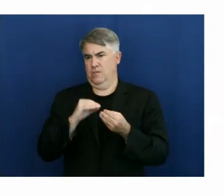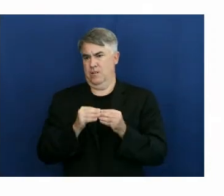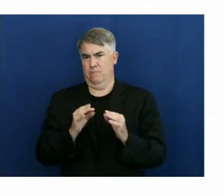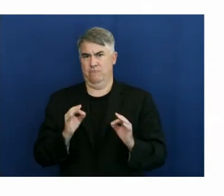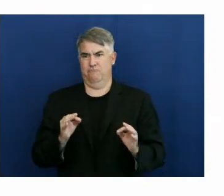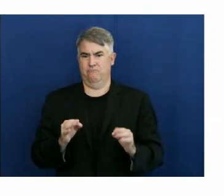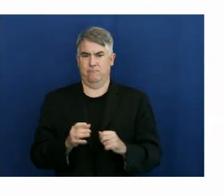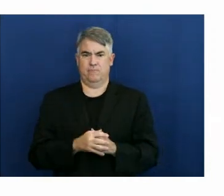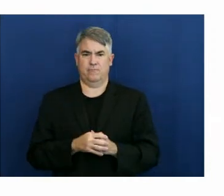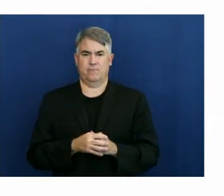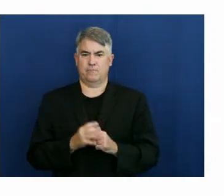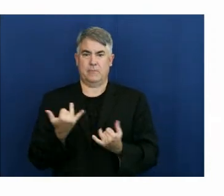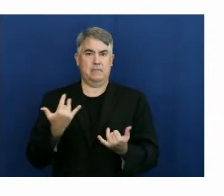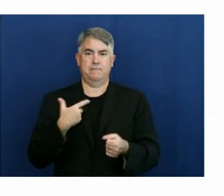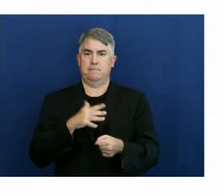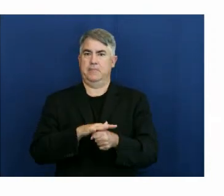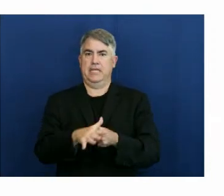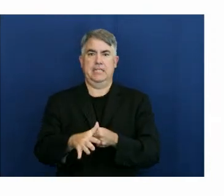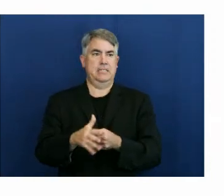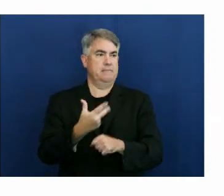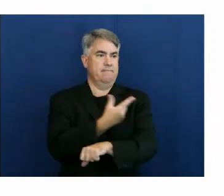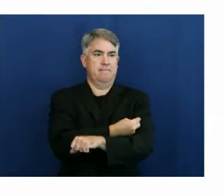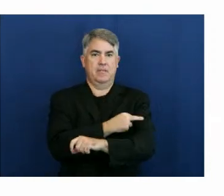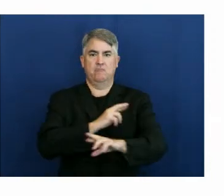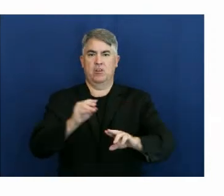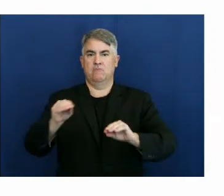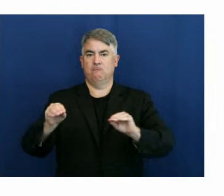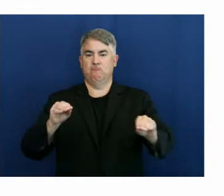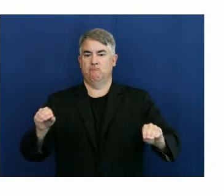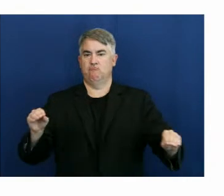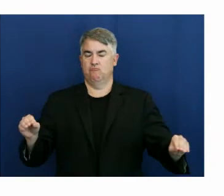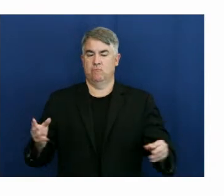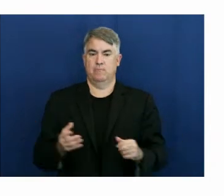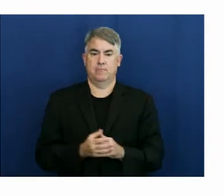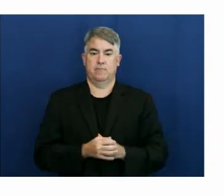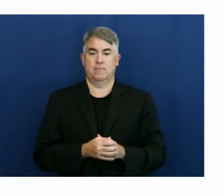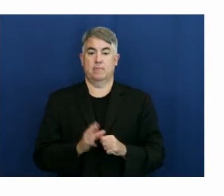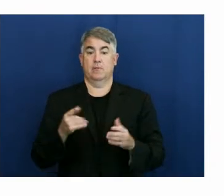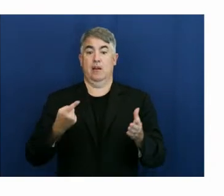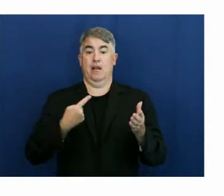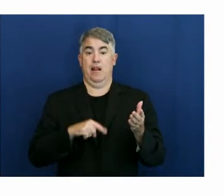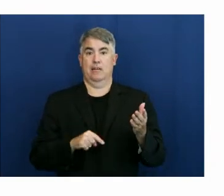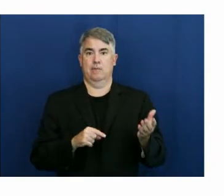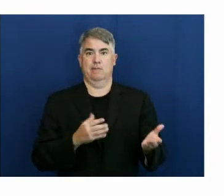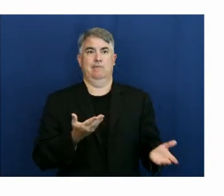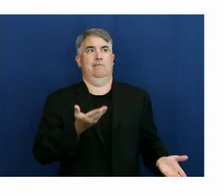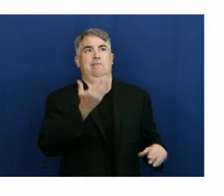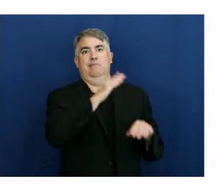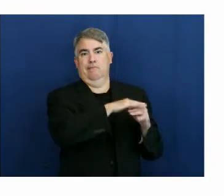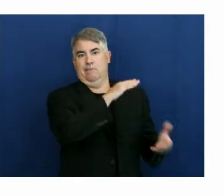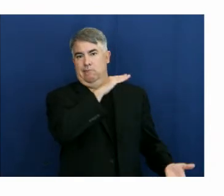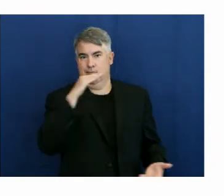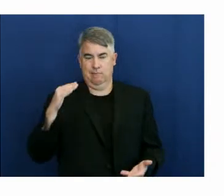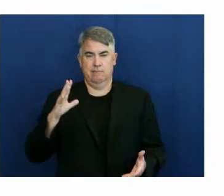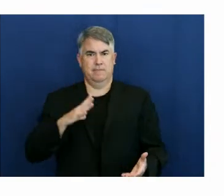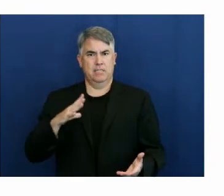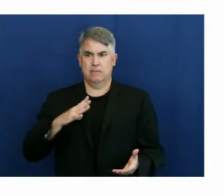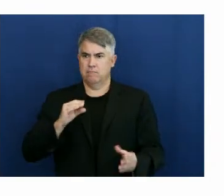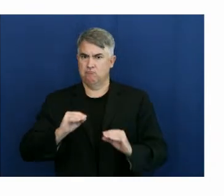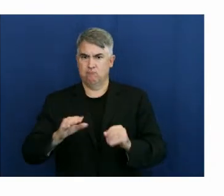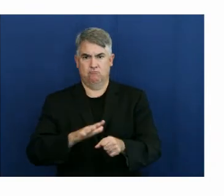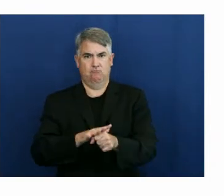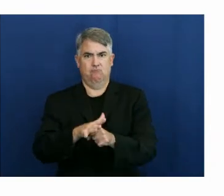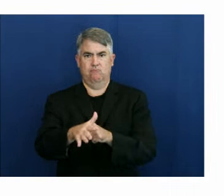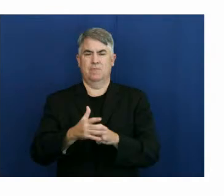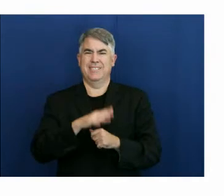of vaccine to be able to meet the need, and we think next week's totals will be even higher than what we have now. So we just want the